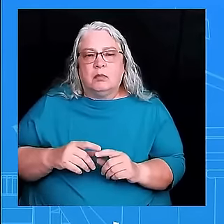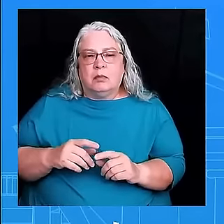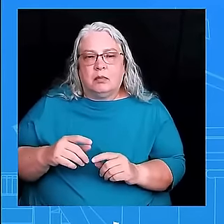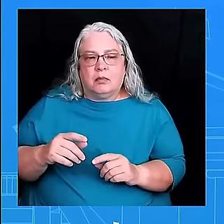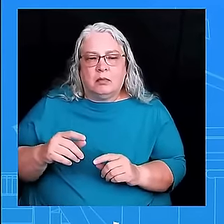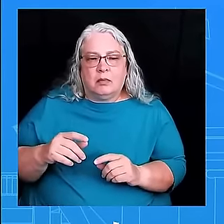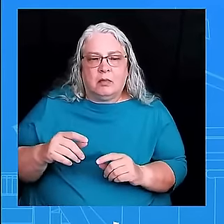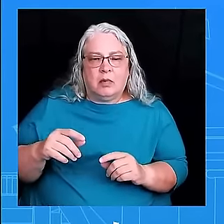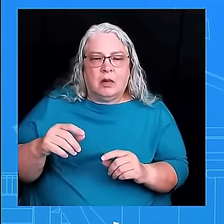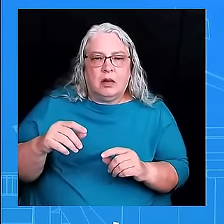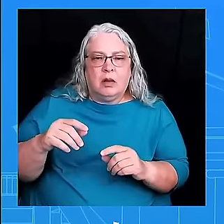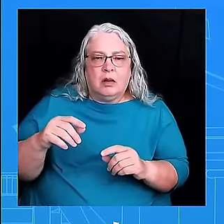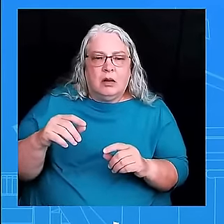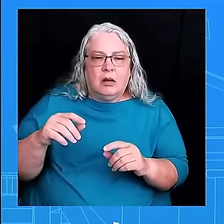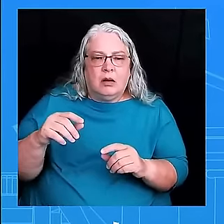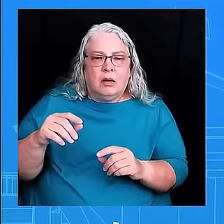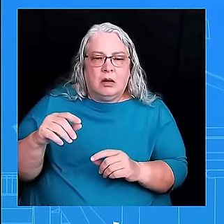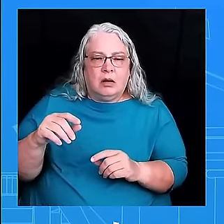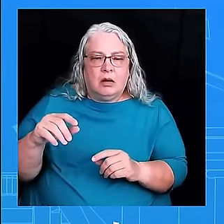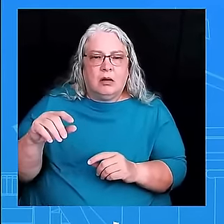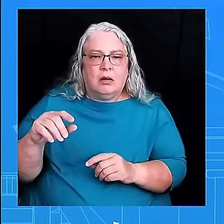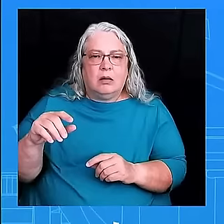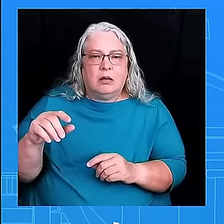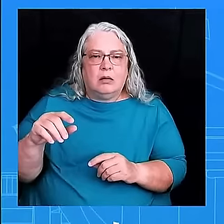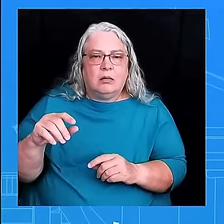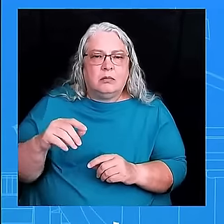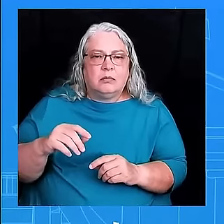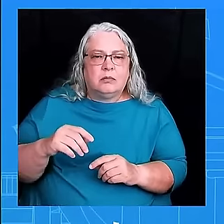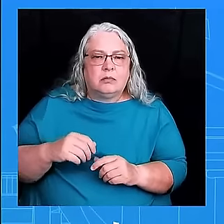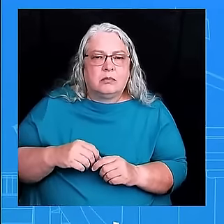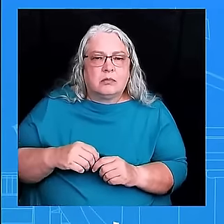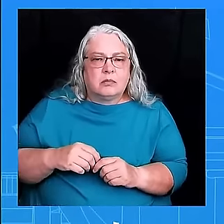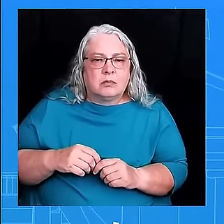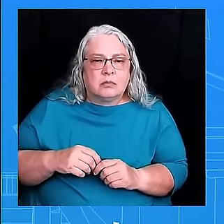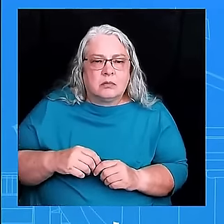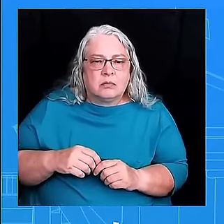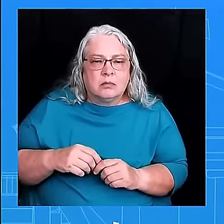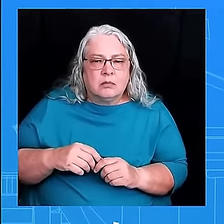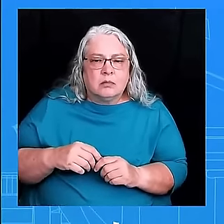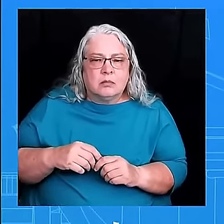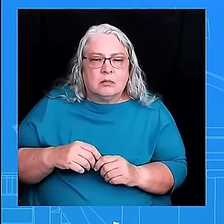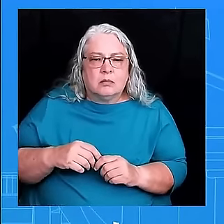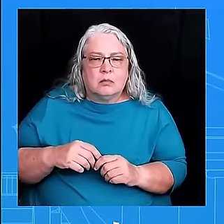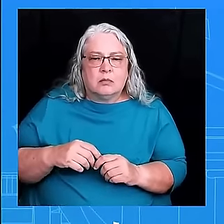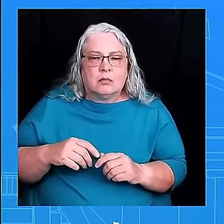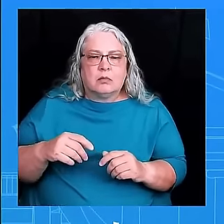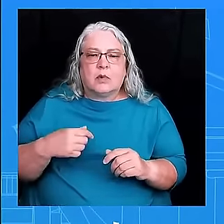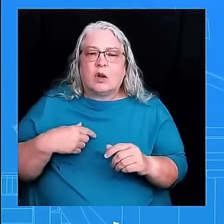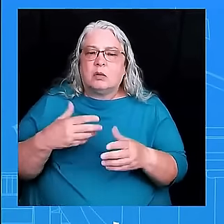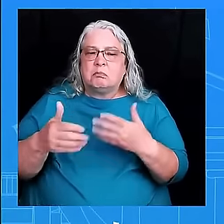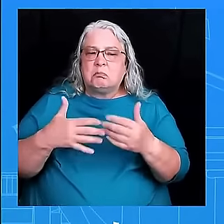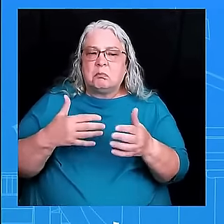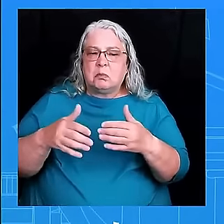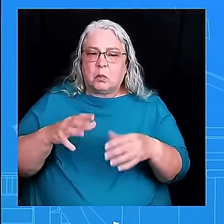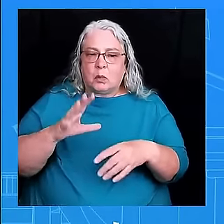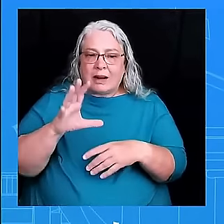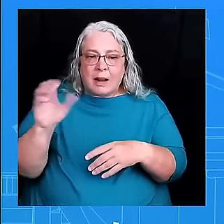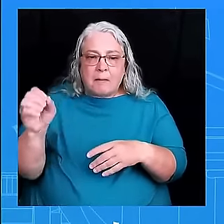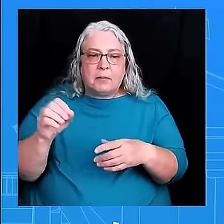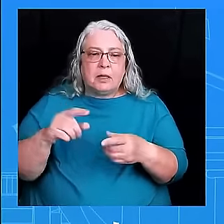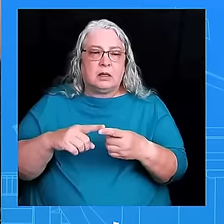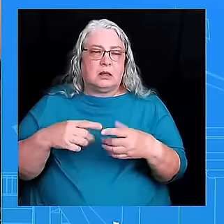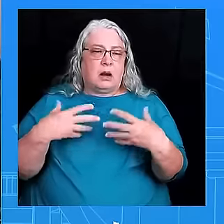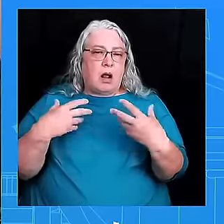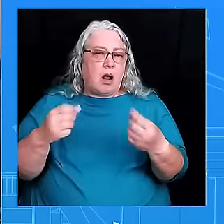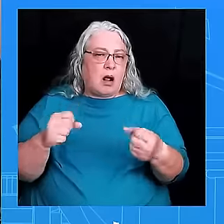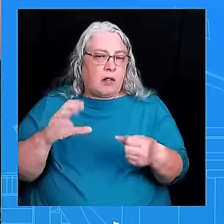about. I'll leave it there. Kat Jackie. Thank you, Karine. Just hoping for a response to the